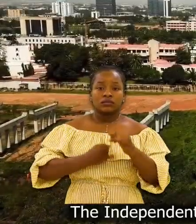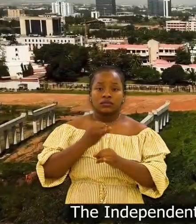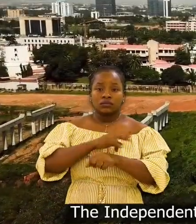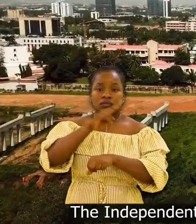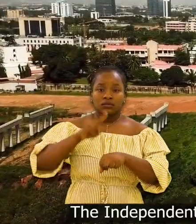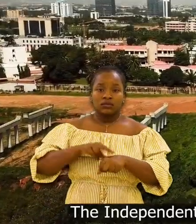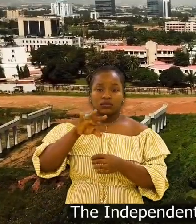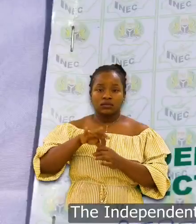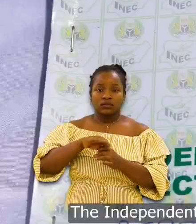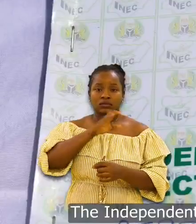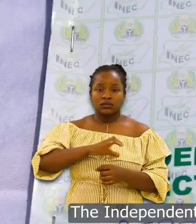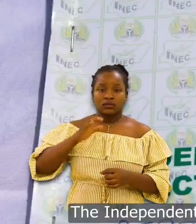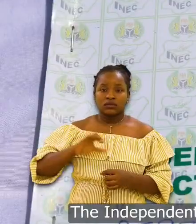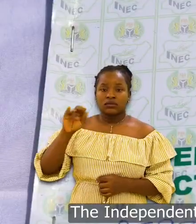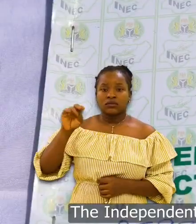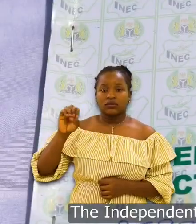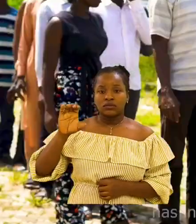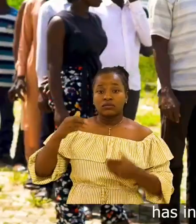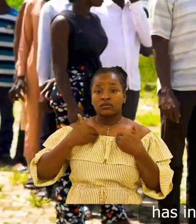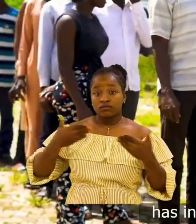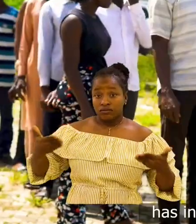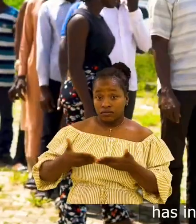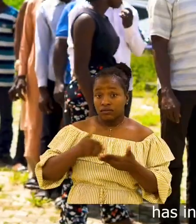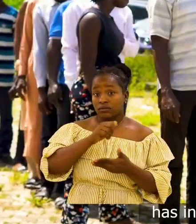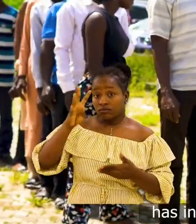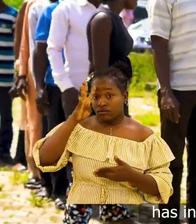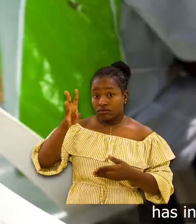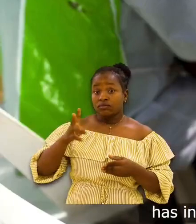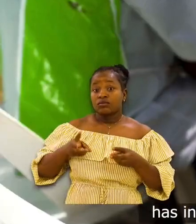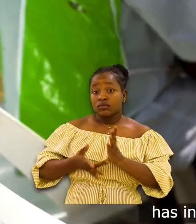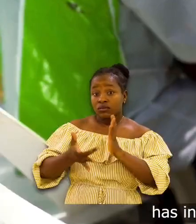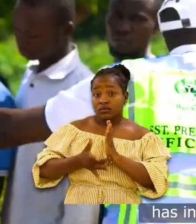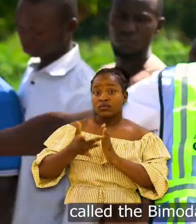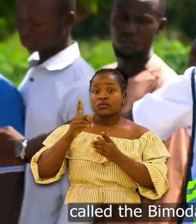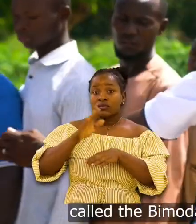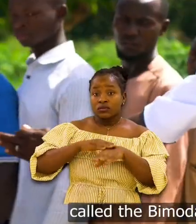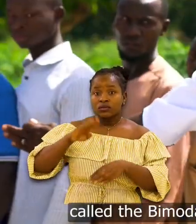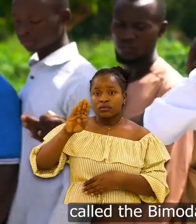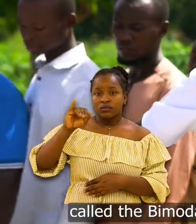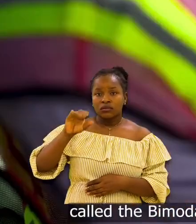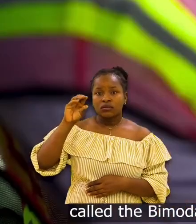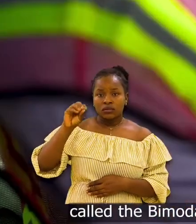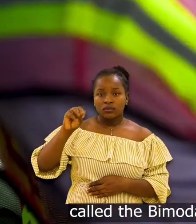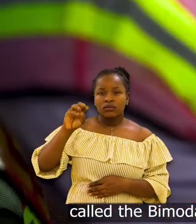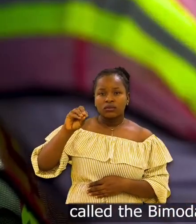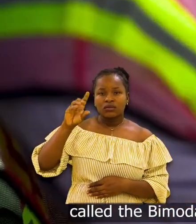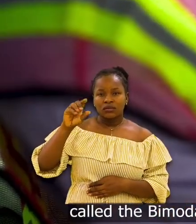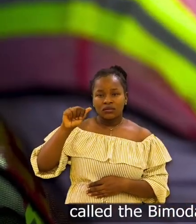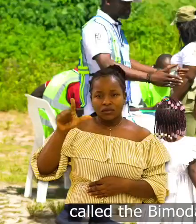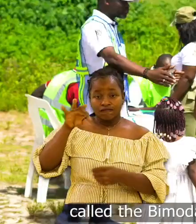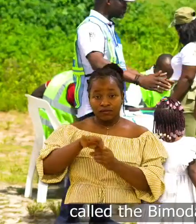The Independent National Electoral Commission, INEC, has introduced an innovative technology called the Bimodal